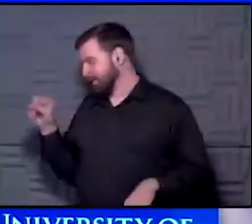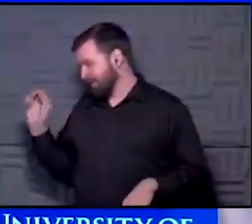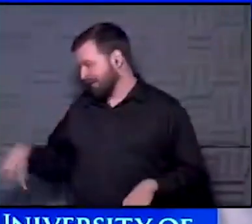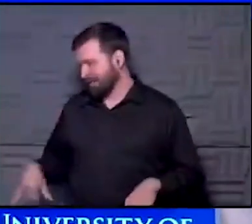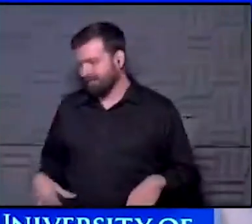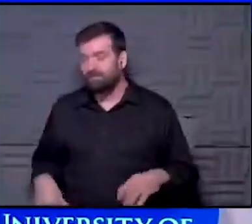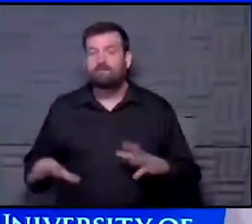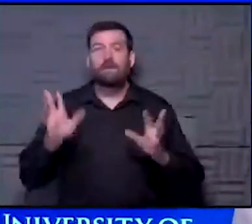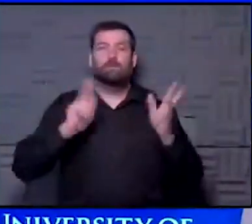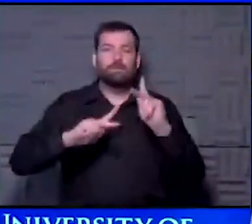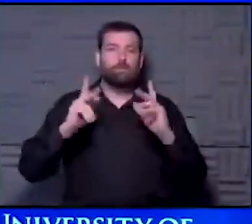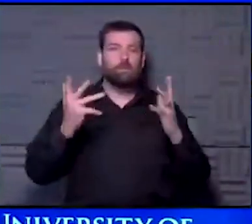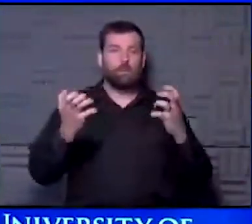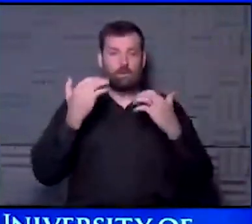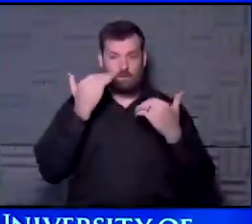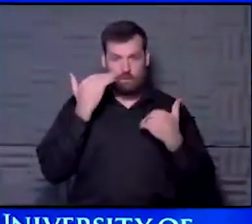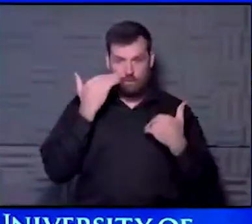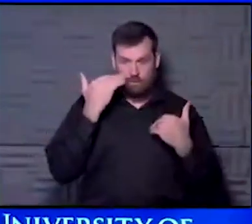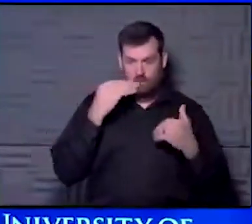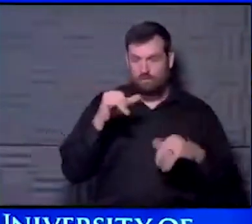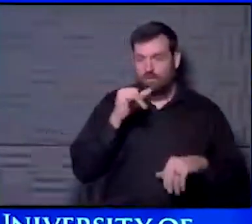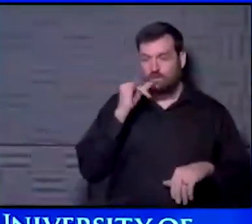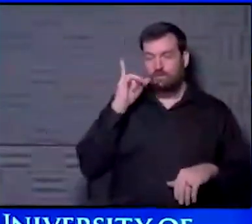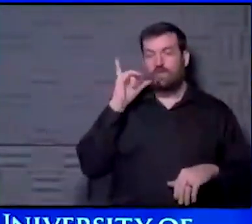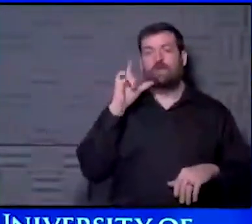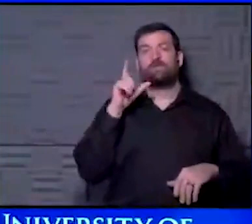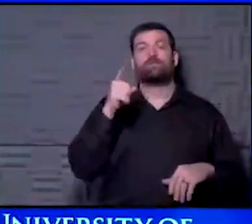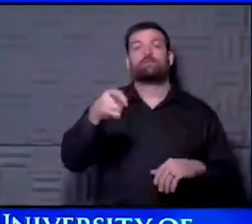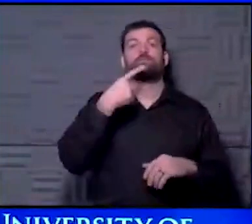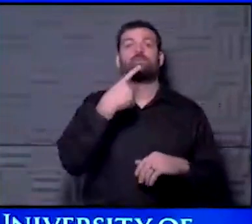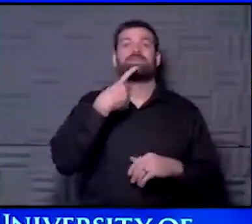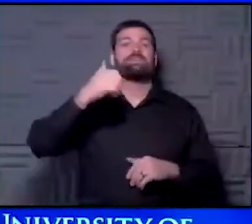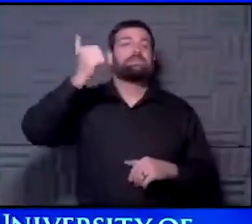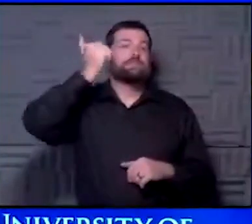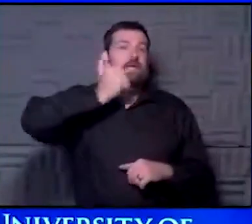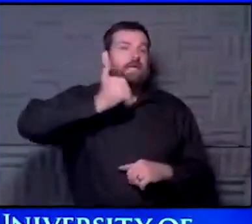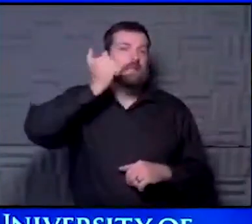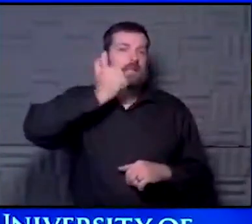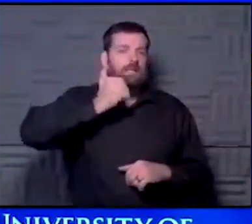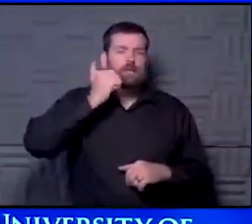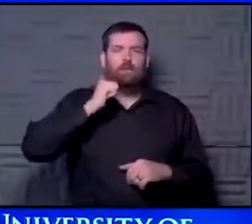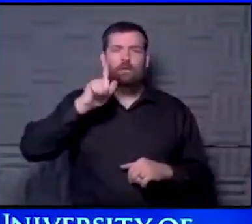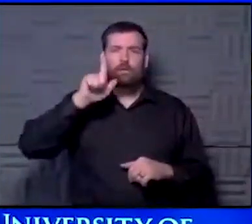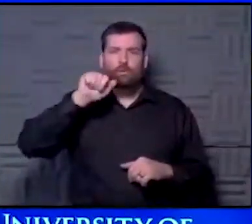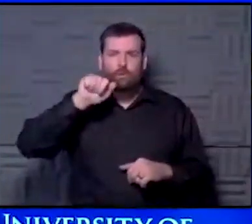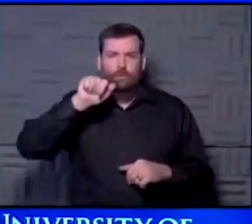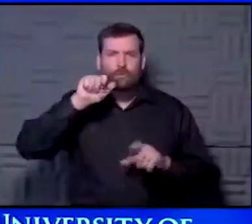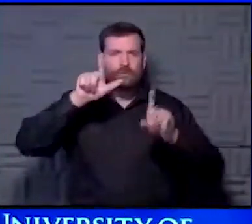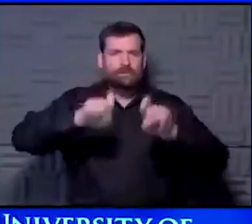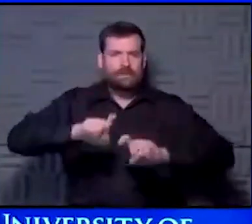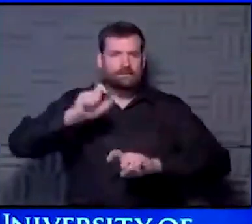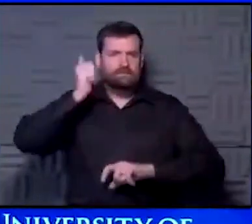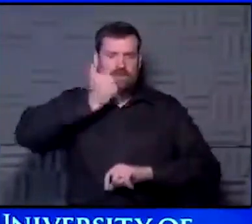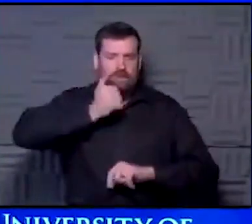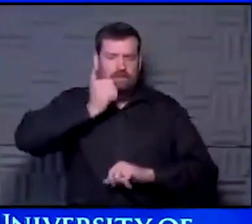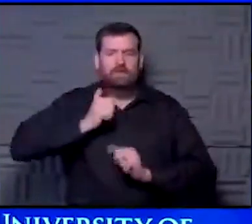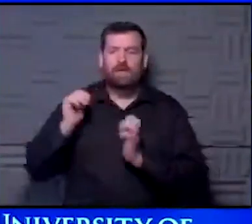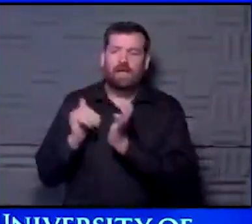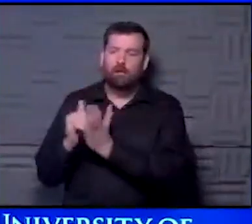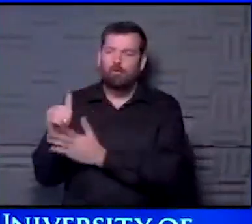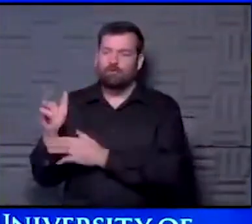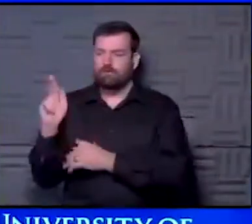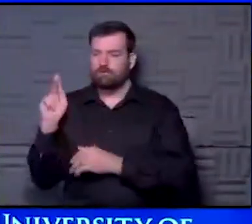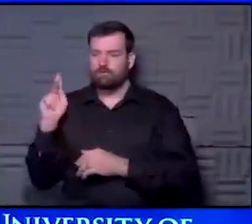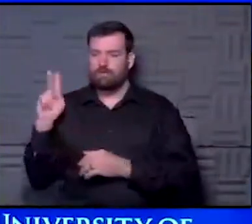guilty. are wanting to know, yesterday when you said daily, what did you, who tests daily, and how often is KU